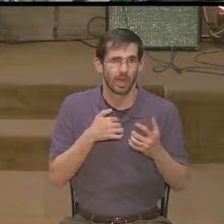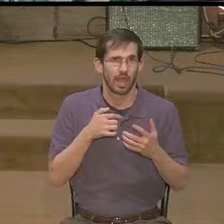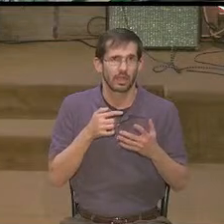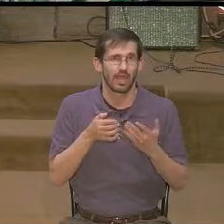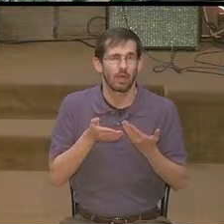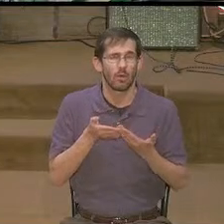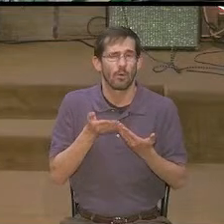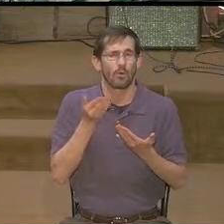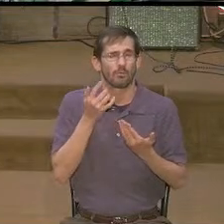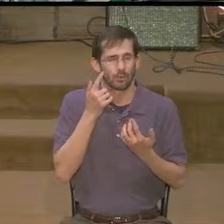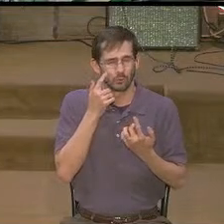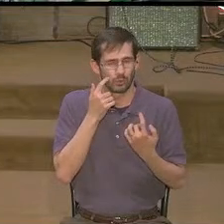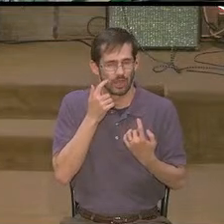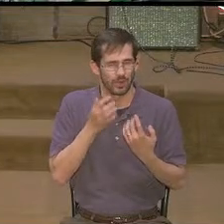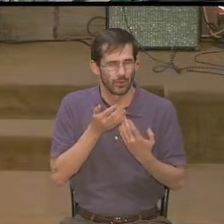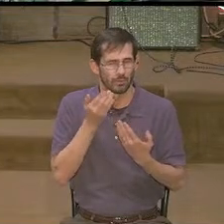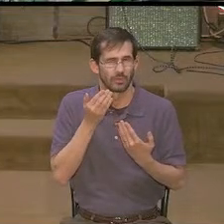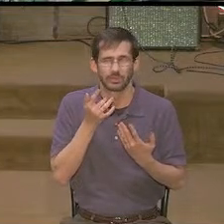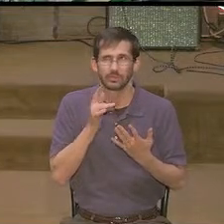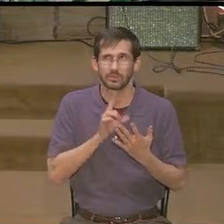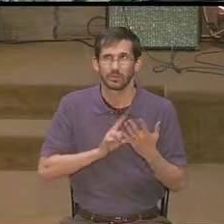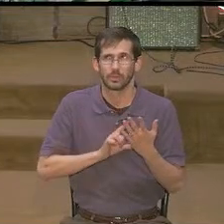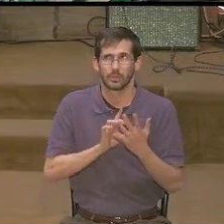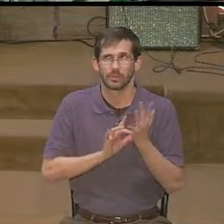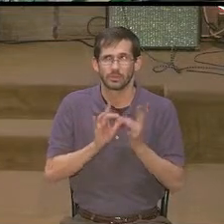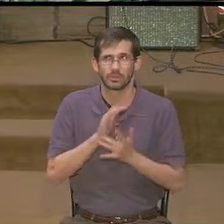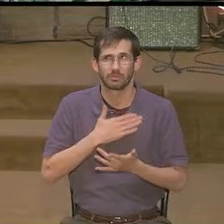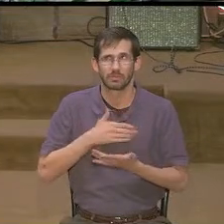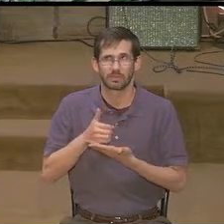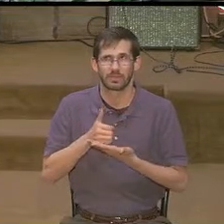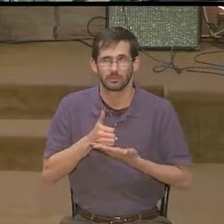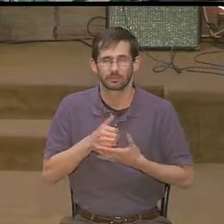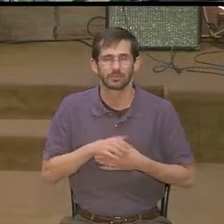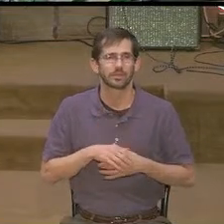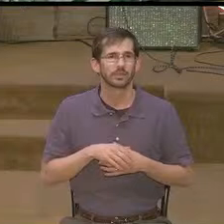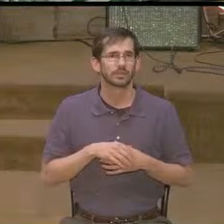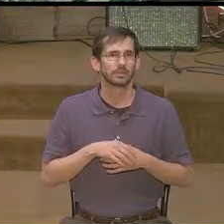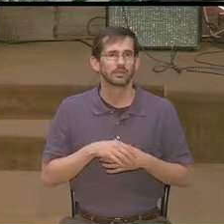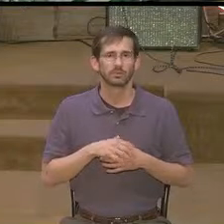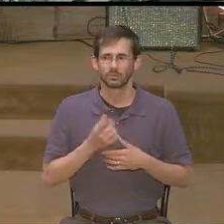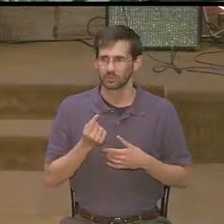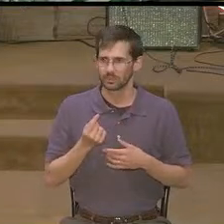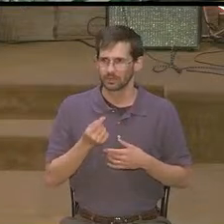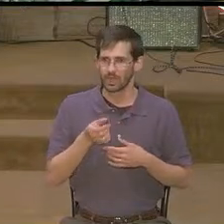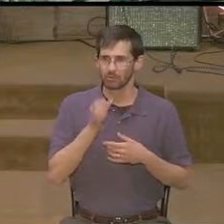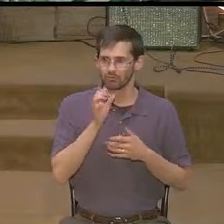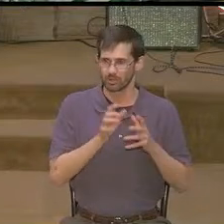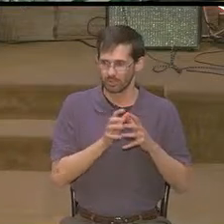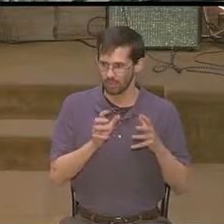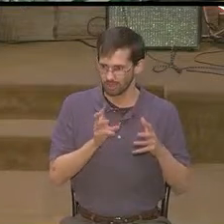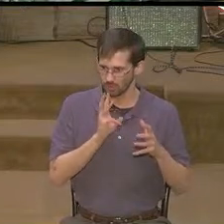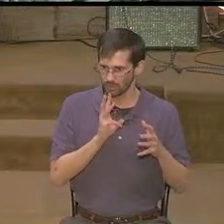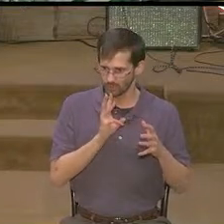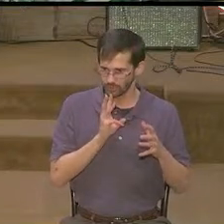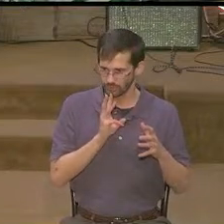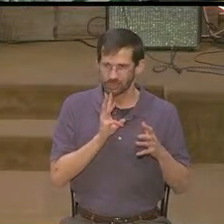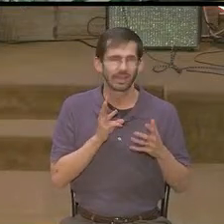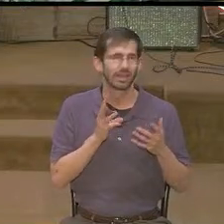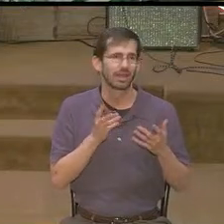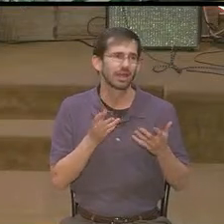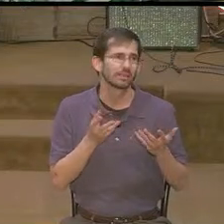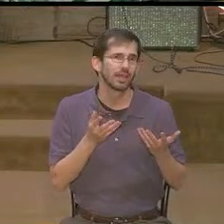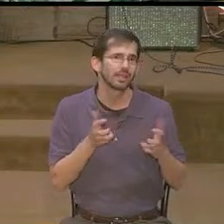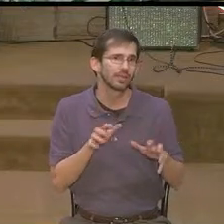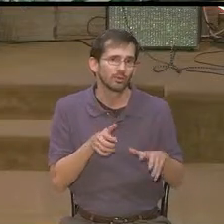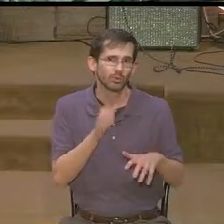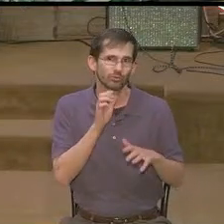near tears. And I'm like, Lord Jesus, please help me. And what did I do? I drank a lot of water. I was trying not to drink a lot of